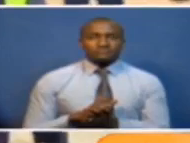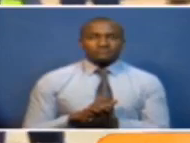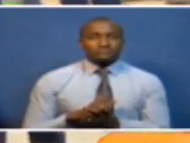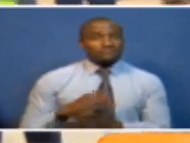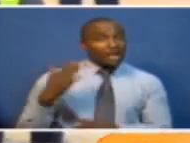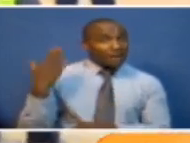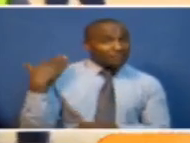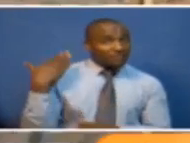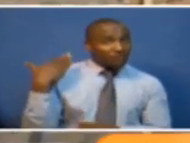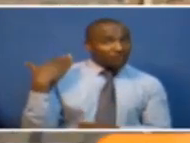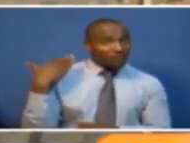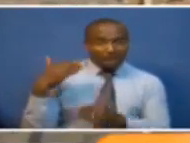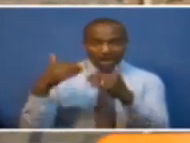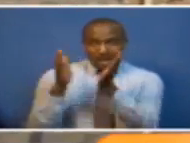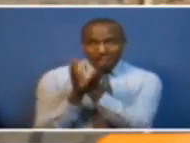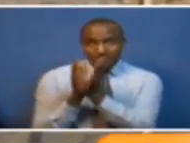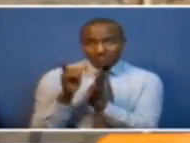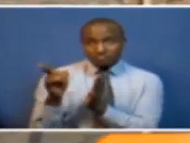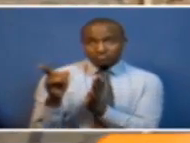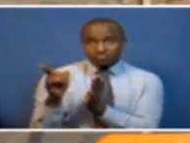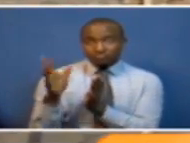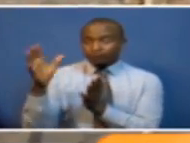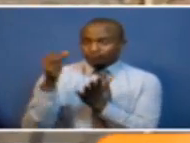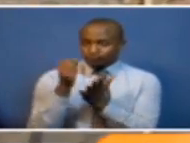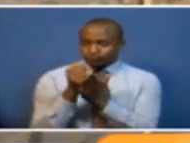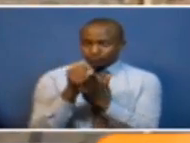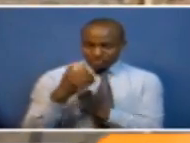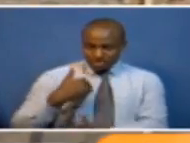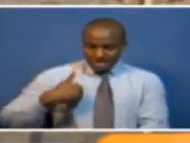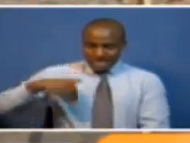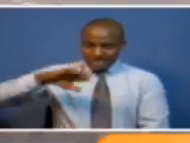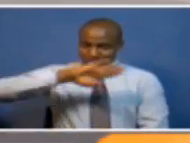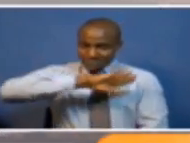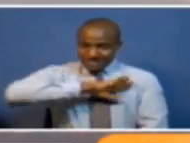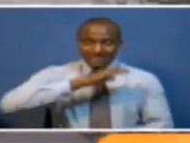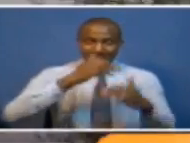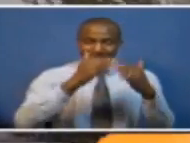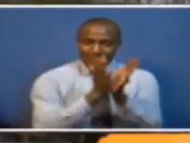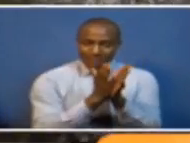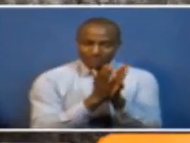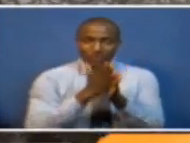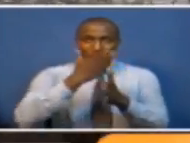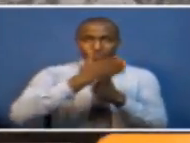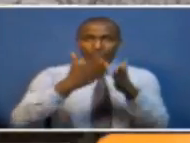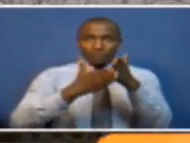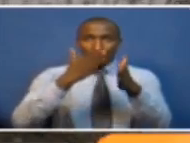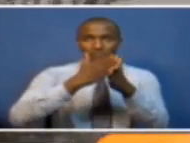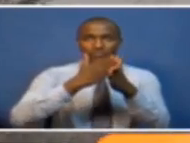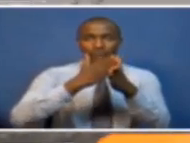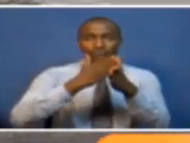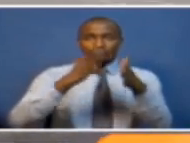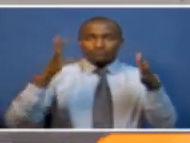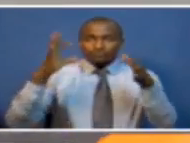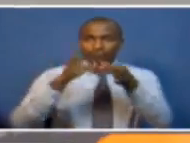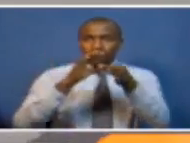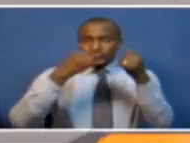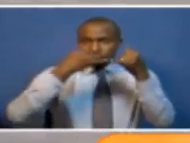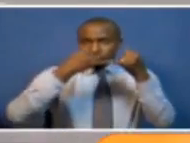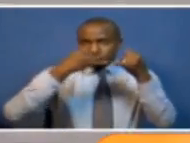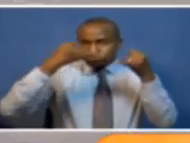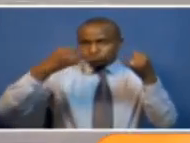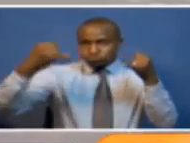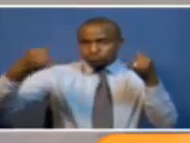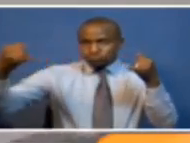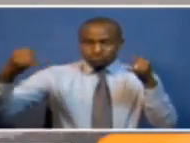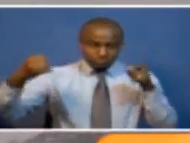Initially, Ketraco had contracted a Spanish company to build the transmission line from Sarima to Suswa, a